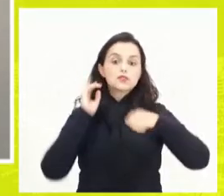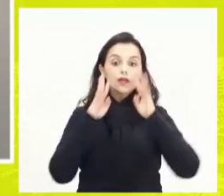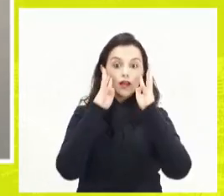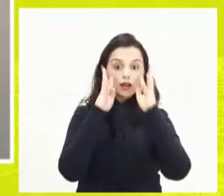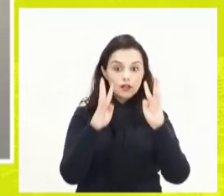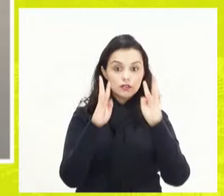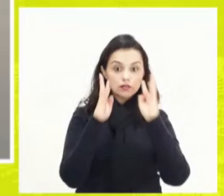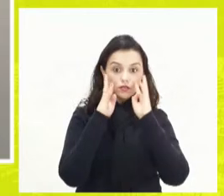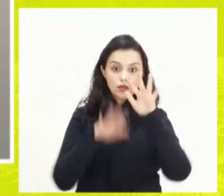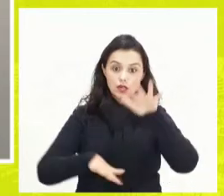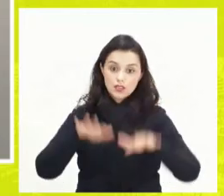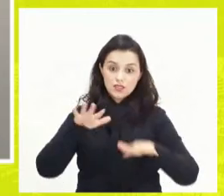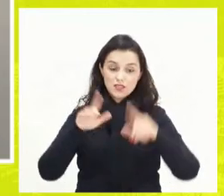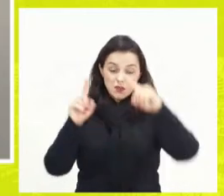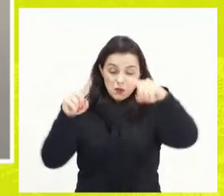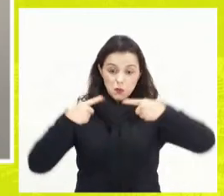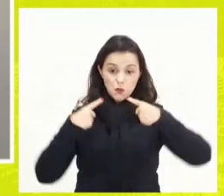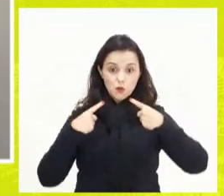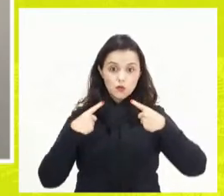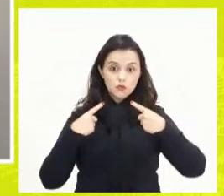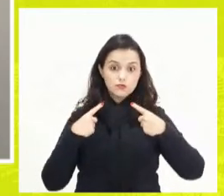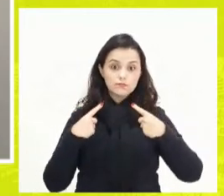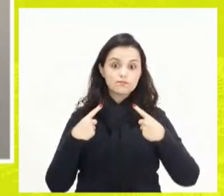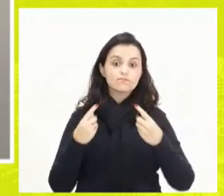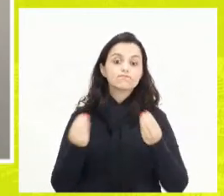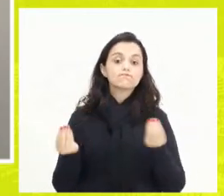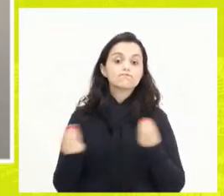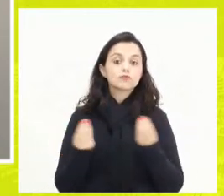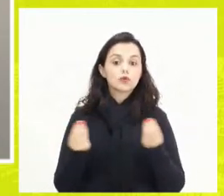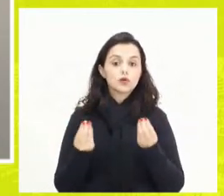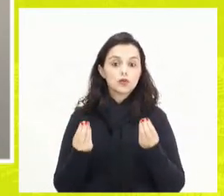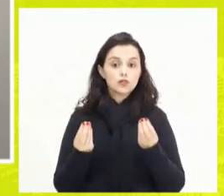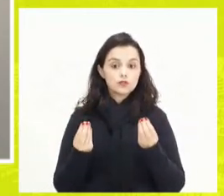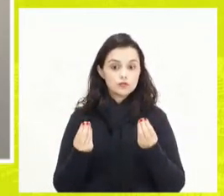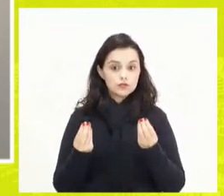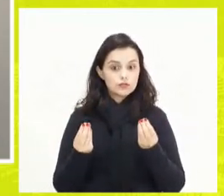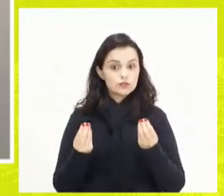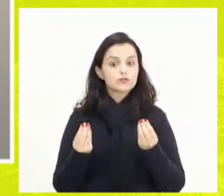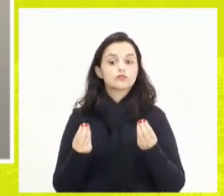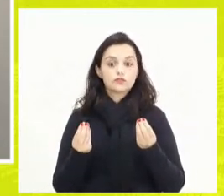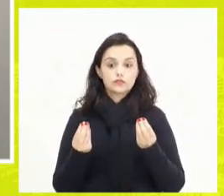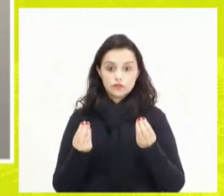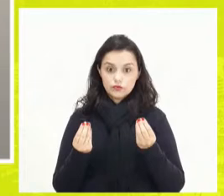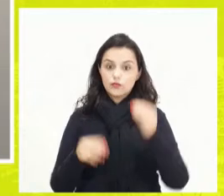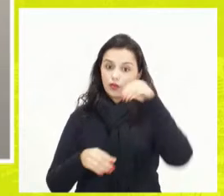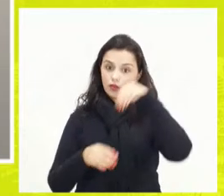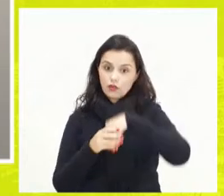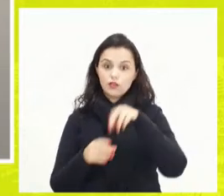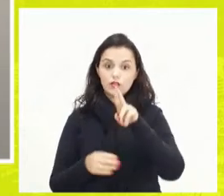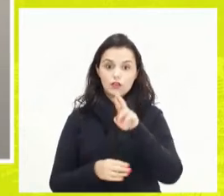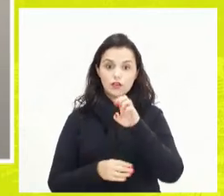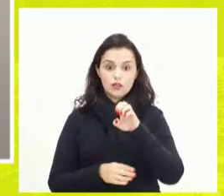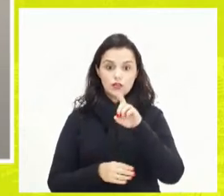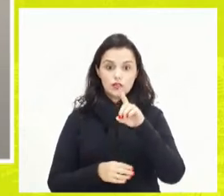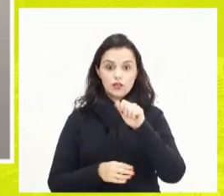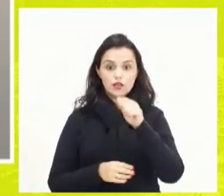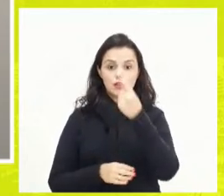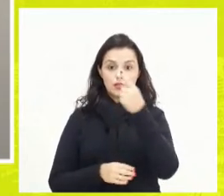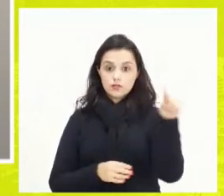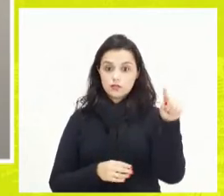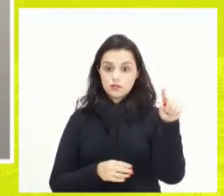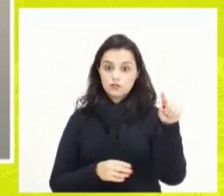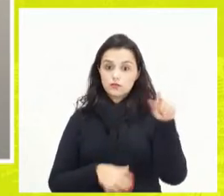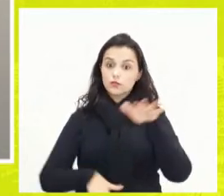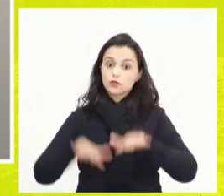be uh if they are victims of attacks in an unproportional way depending on the